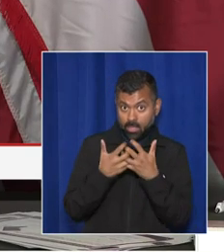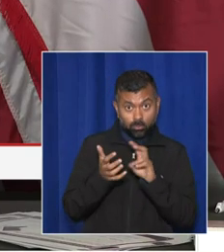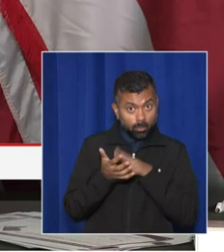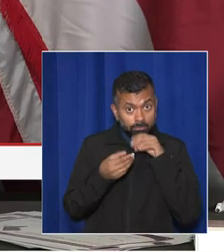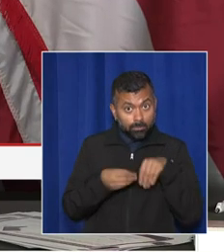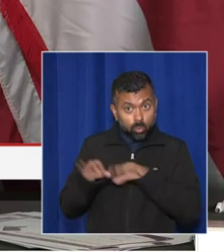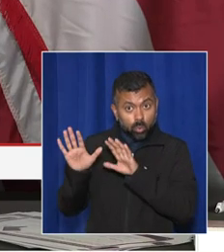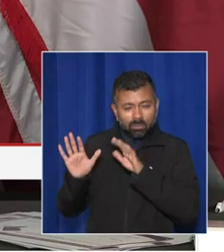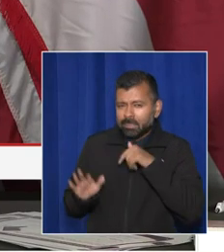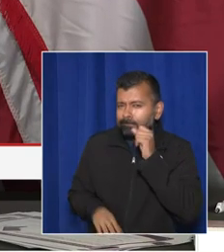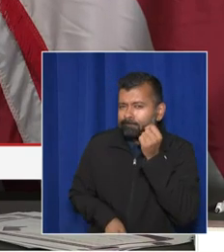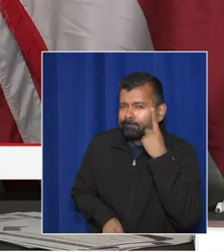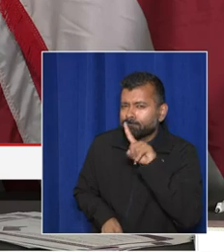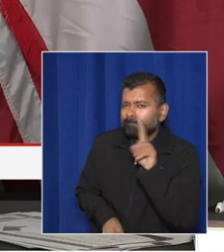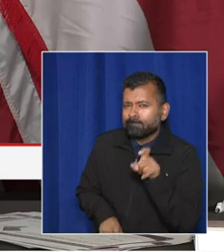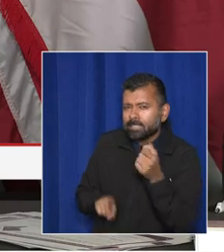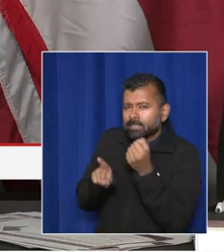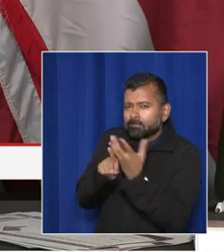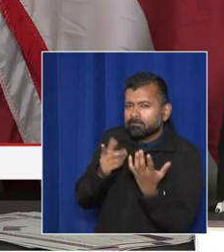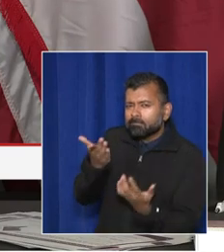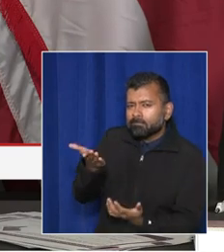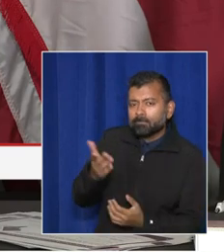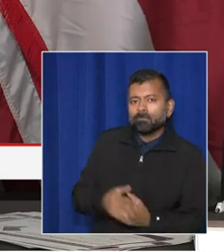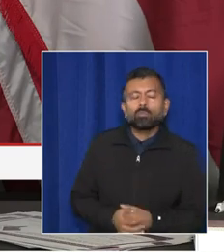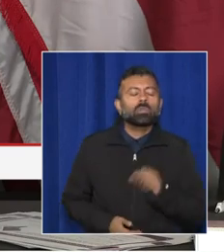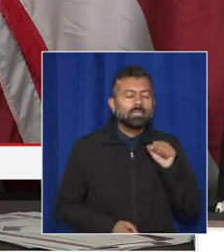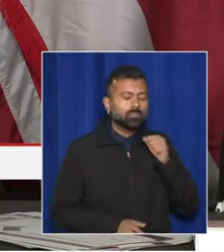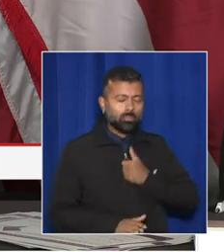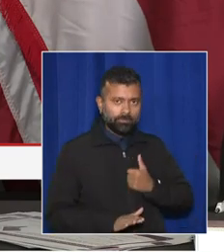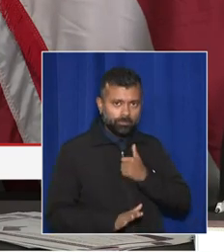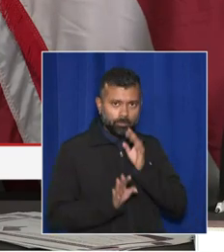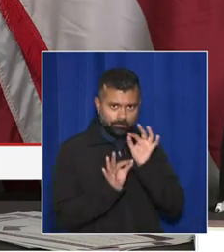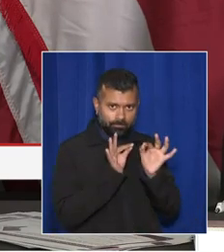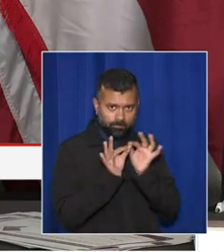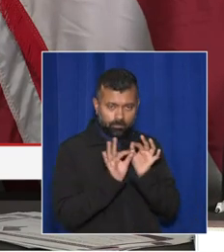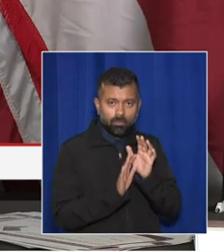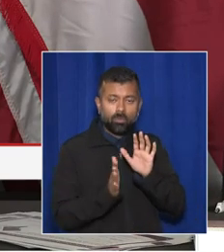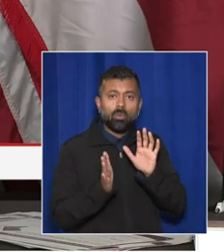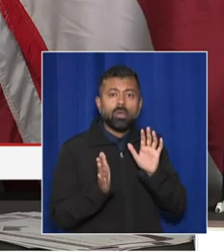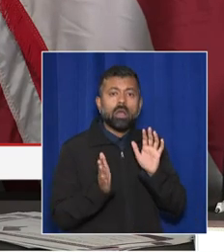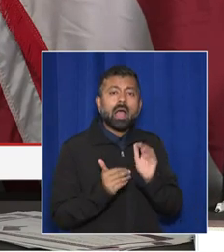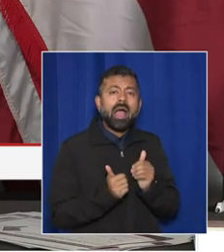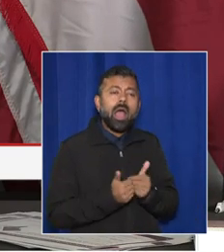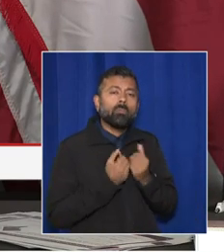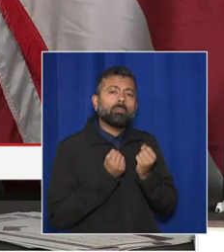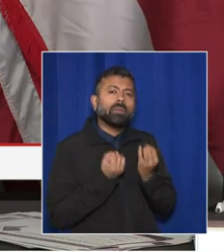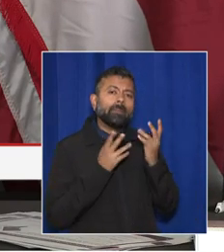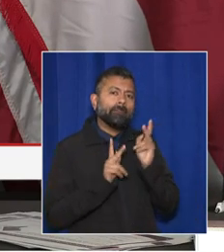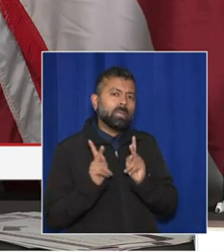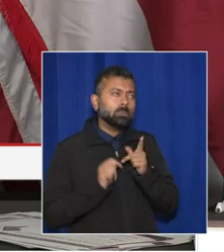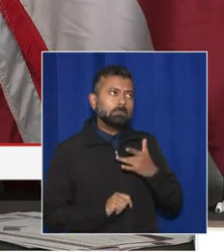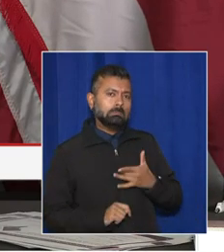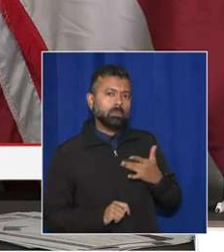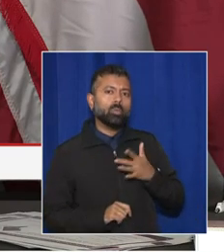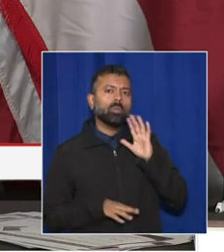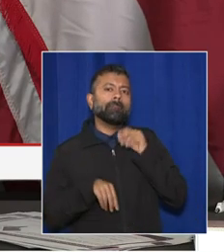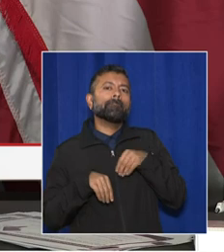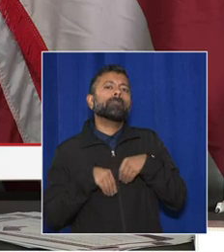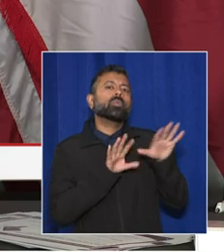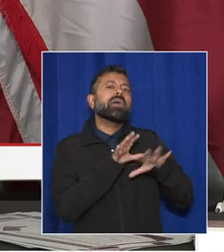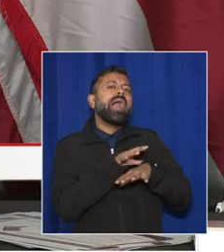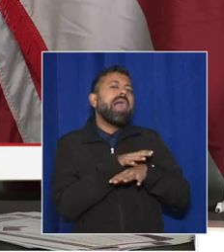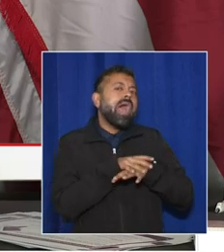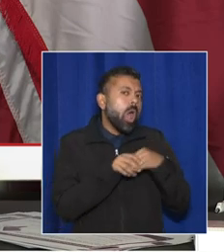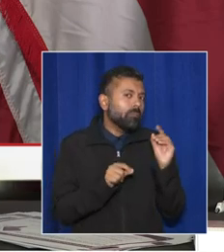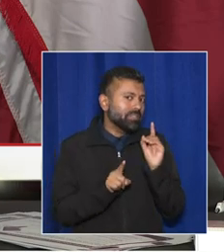first question was how many, well, I'll break it down. How many are you anticipating might leave because of what's going on with the federal job losses? We already see